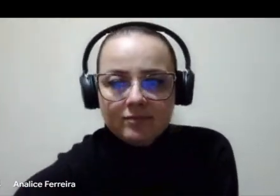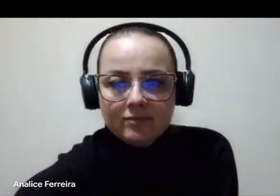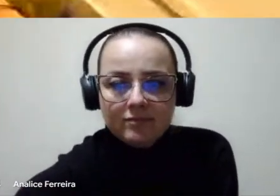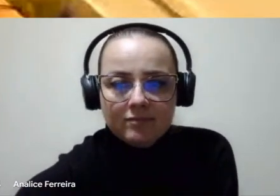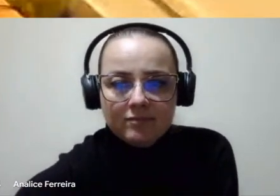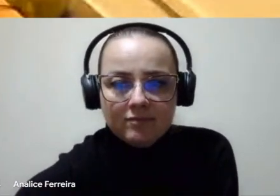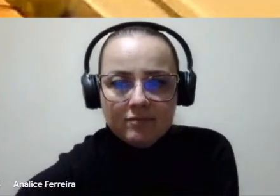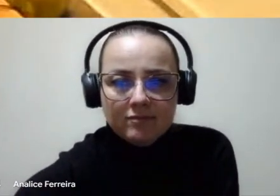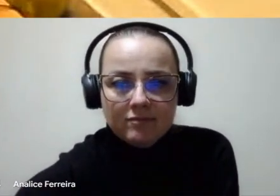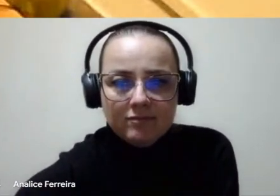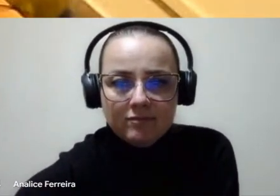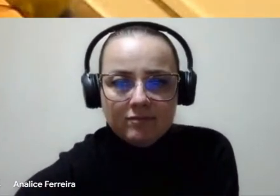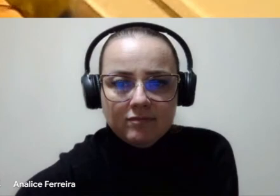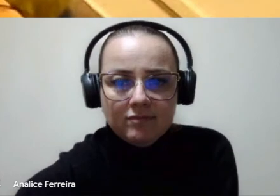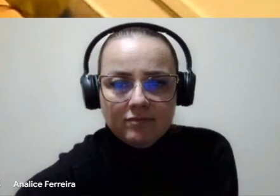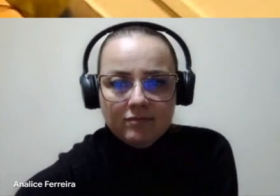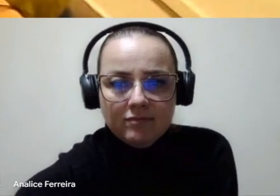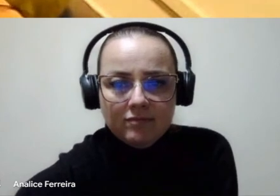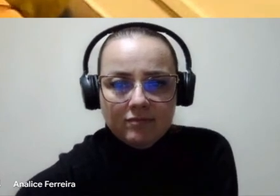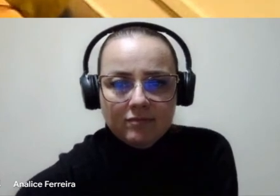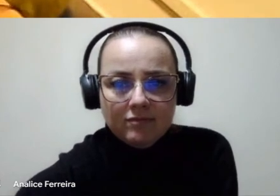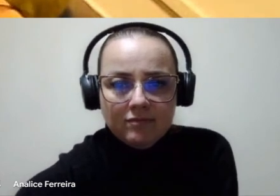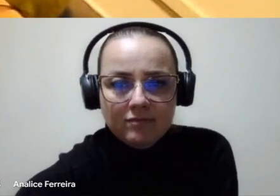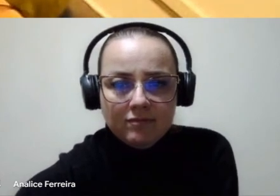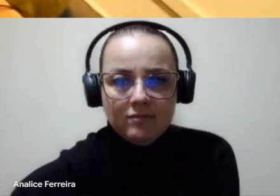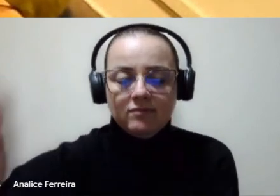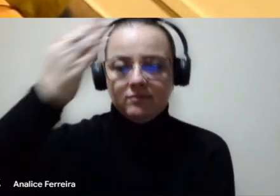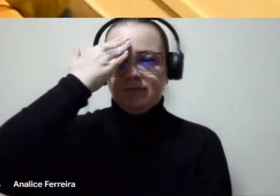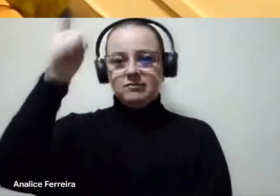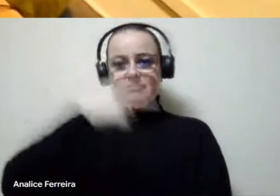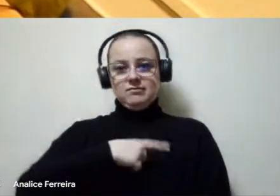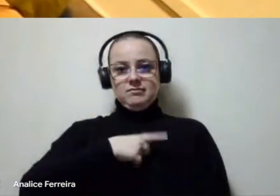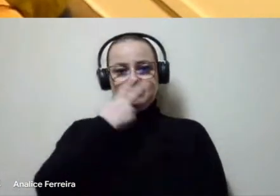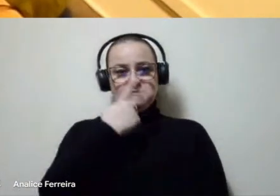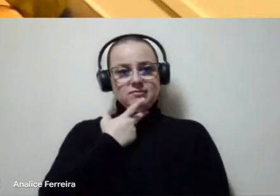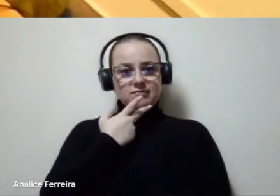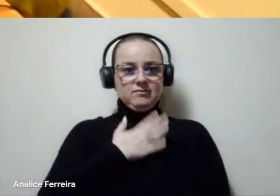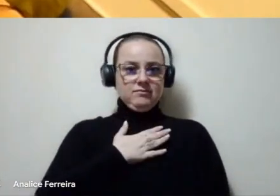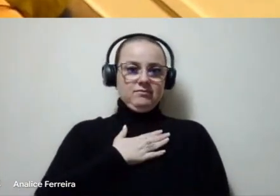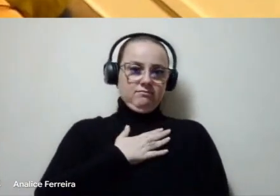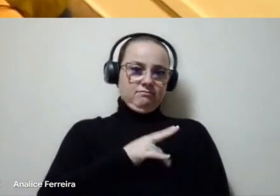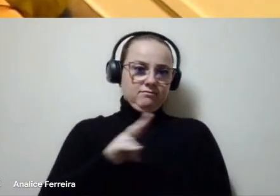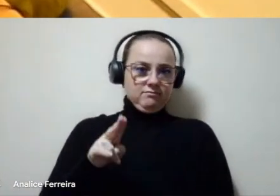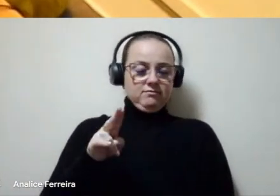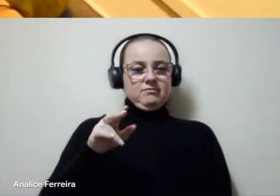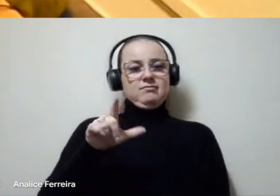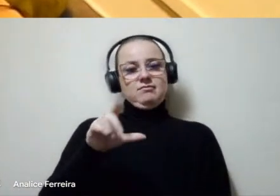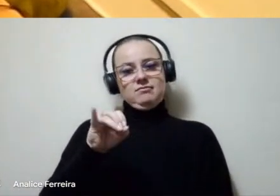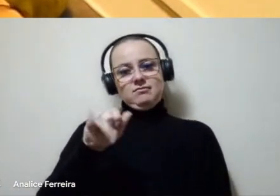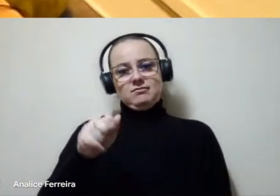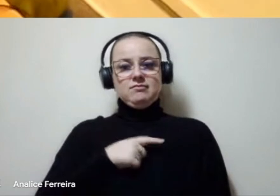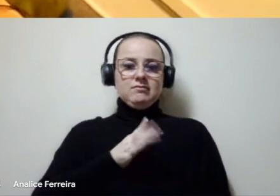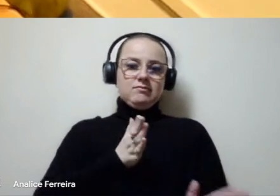Thank you, Celito. While he was going present, I forgot to present. My name is Aloysio, I am Assistant